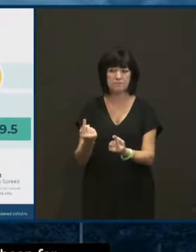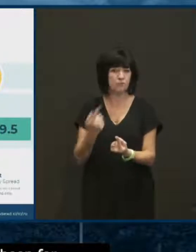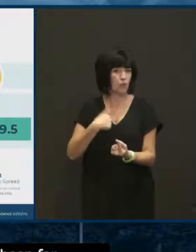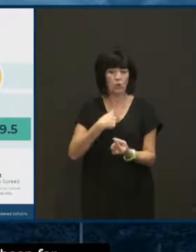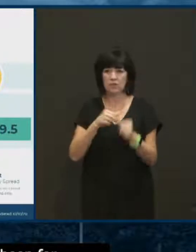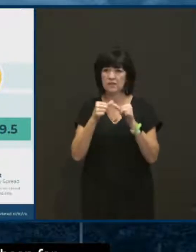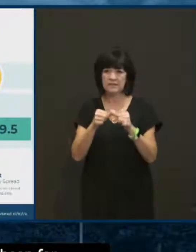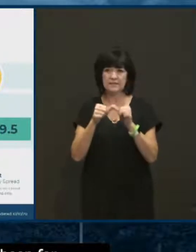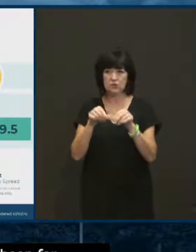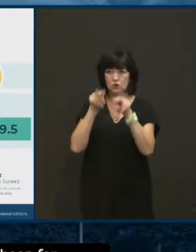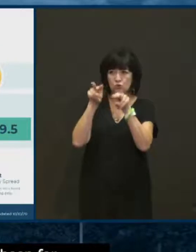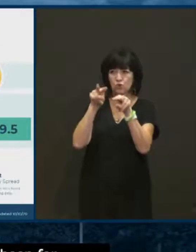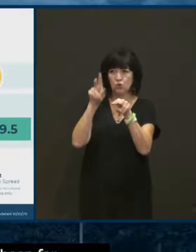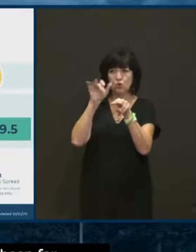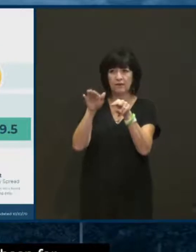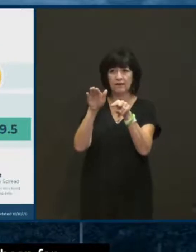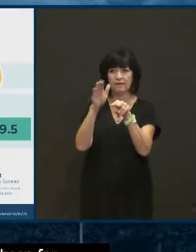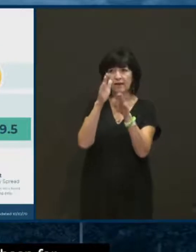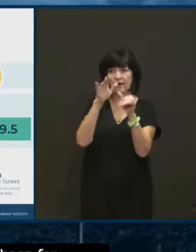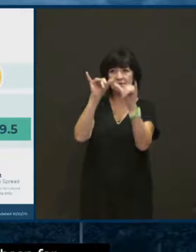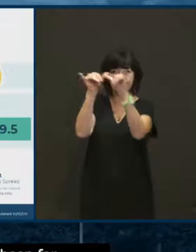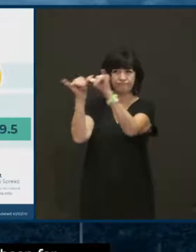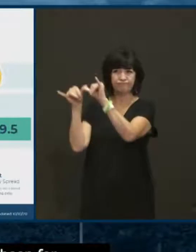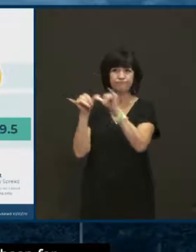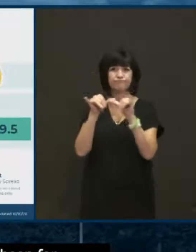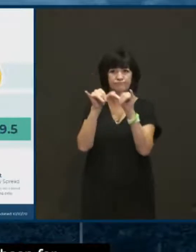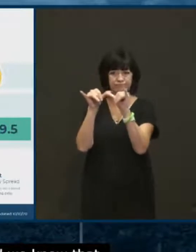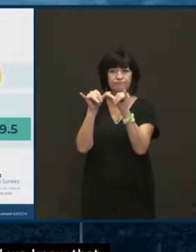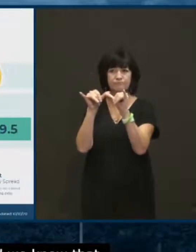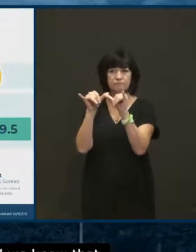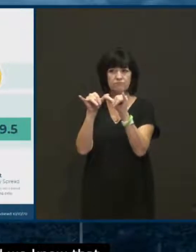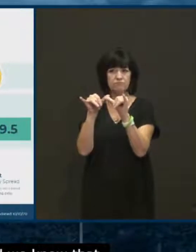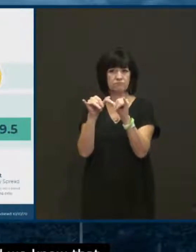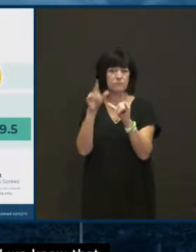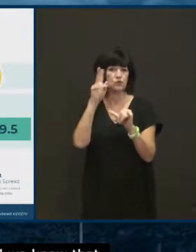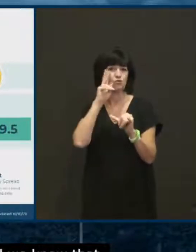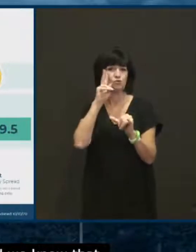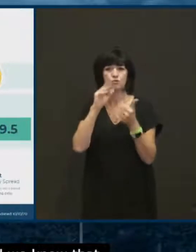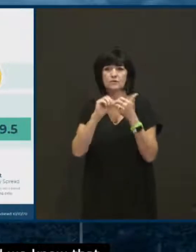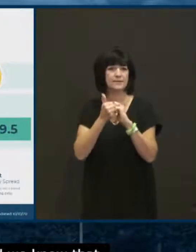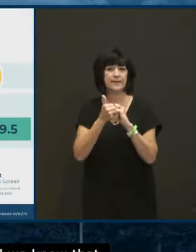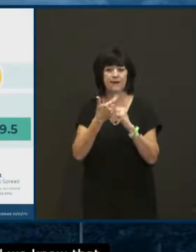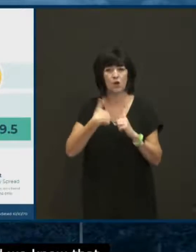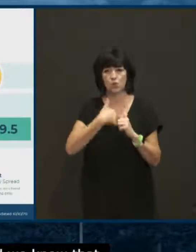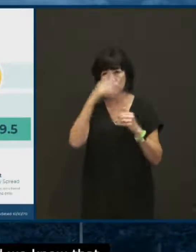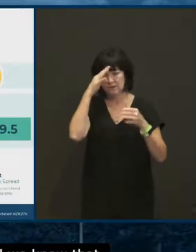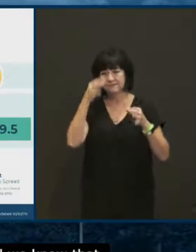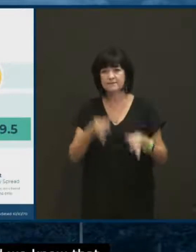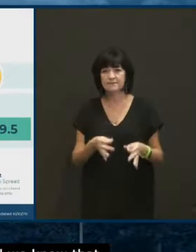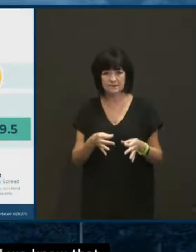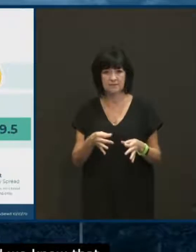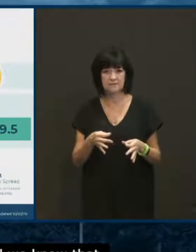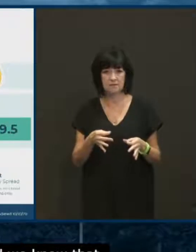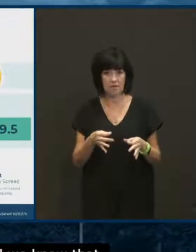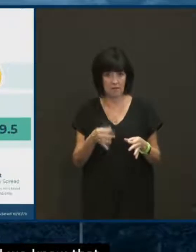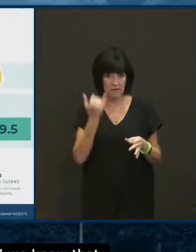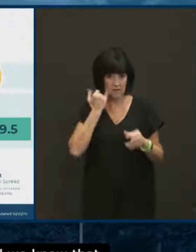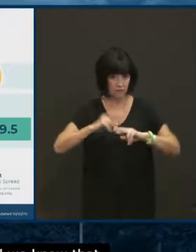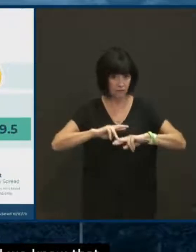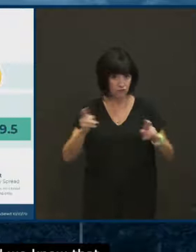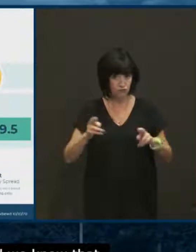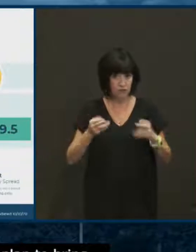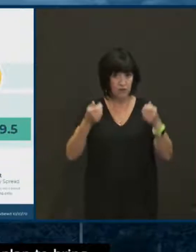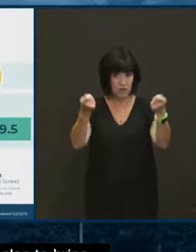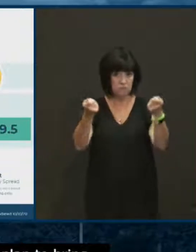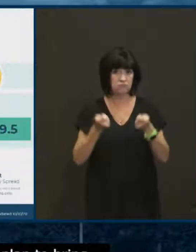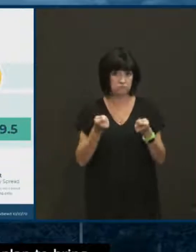the superintendents are doing that as they each and every one plan to bring back some number of their